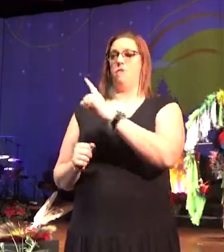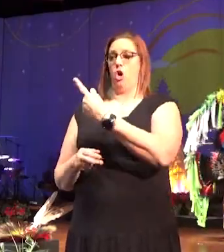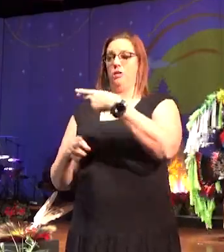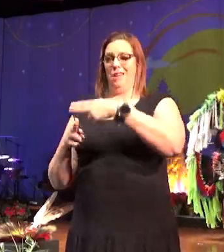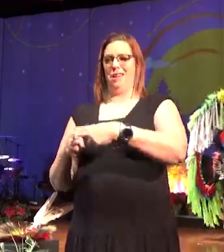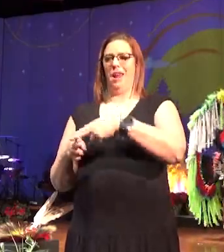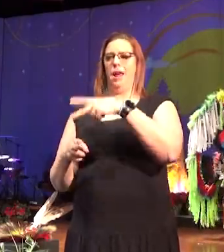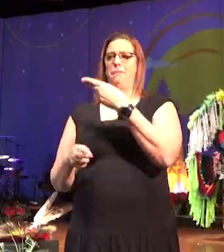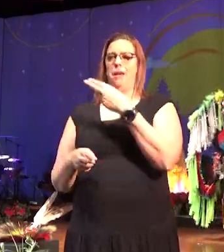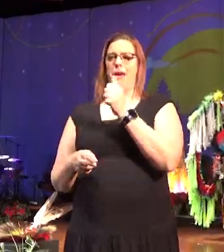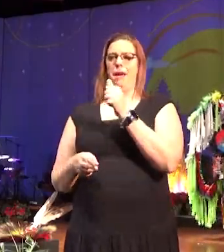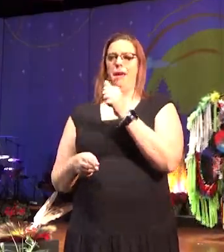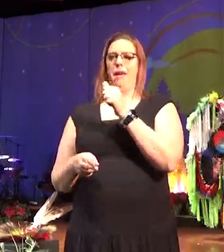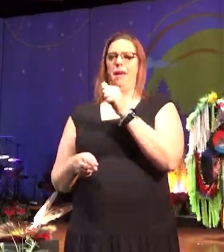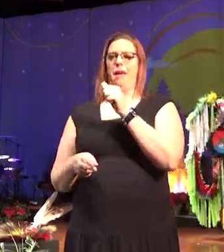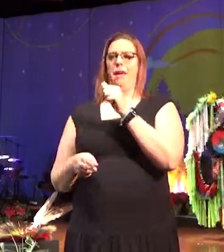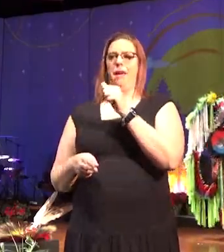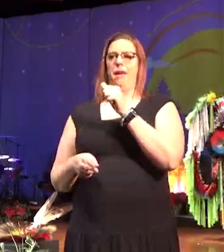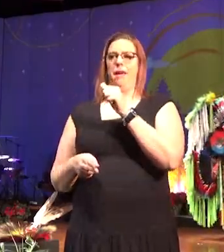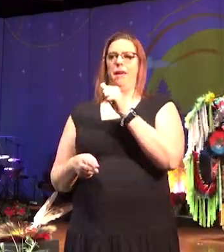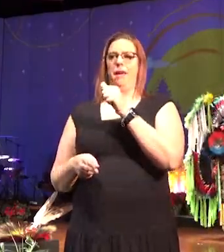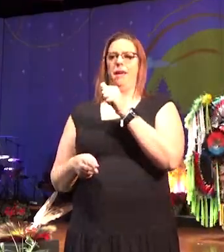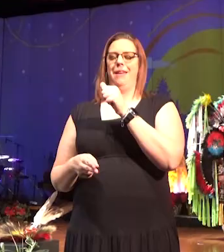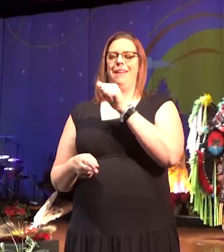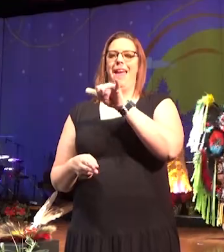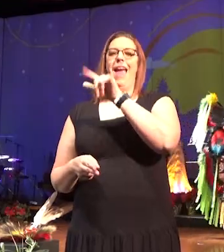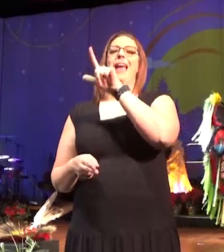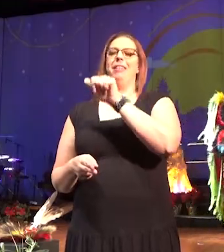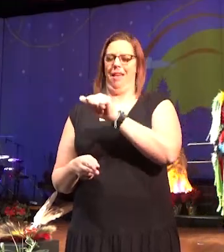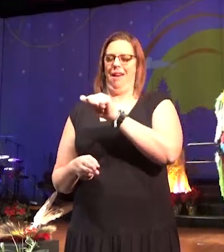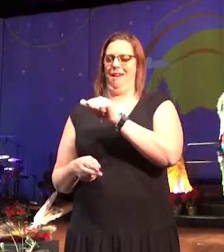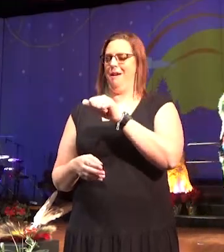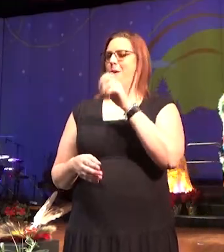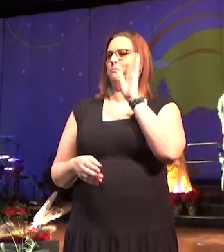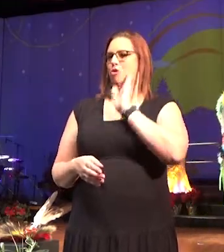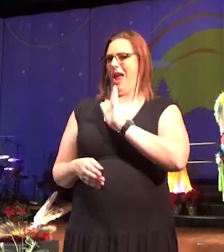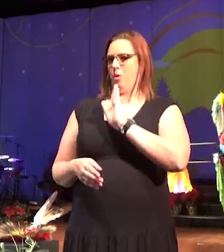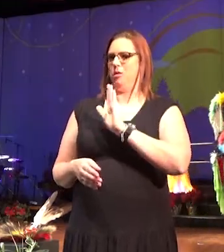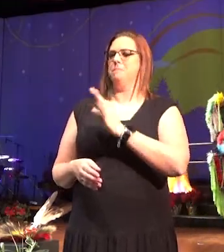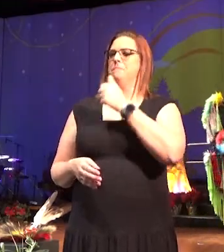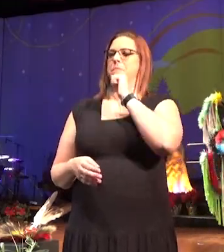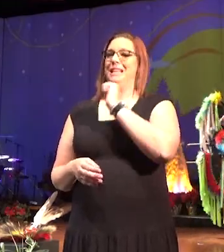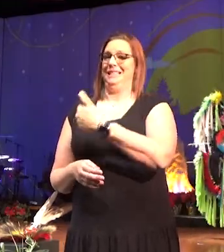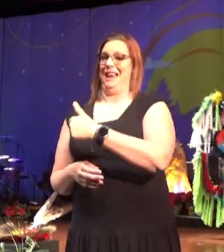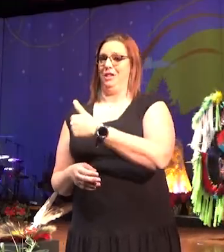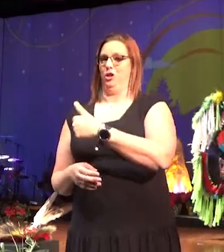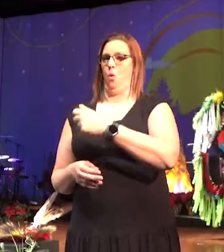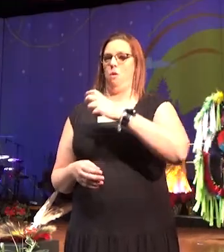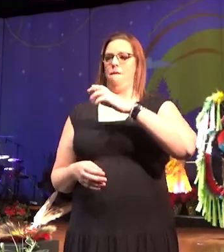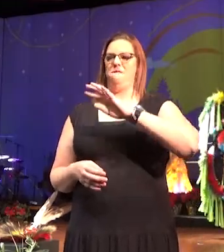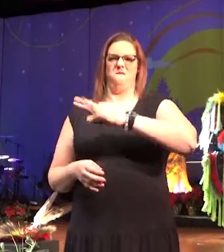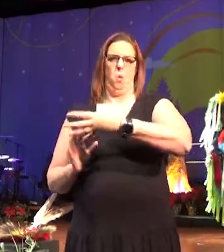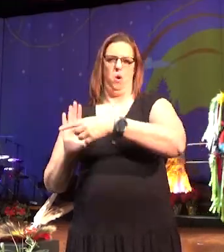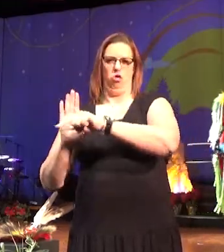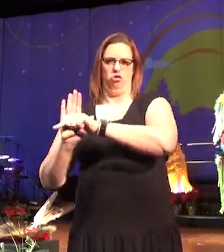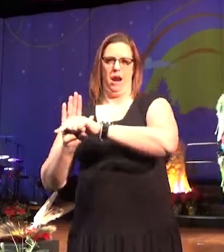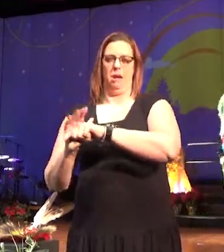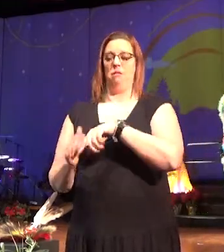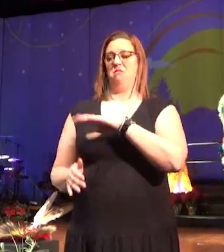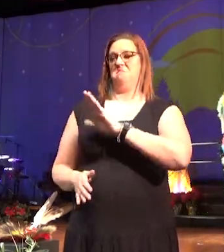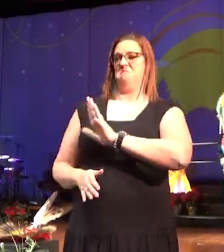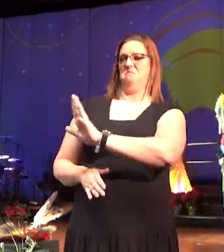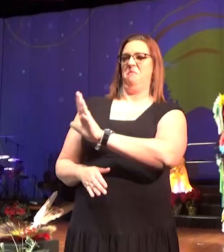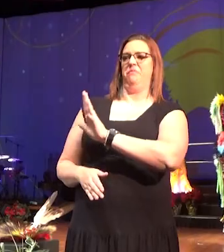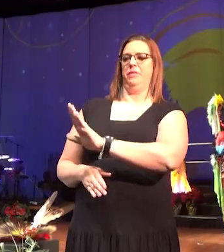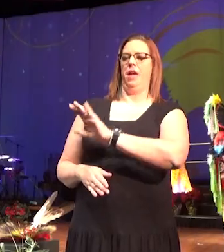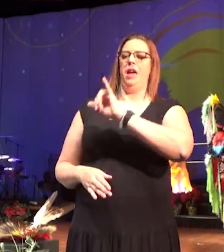is Hala Brown. She's 10 years old in the fourth grade. And her style of dance is called